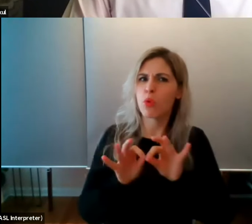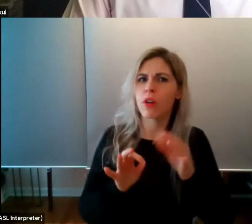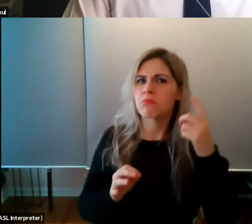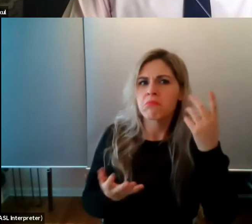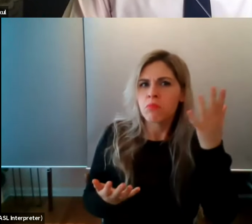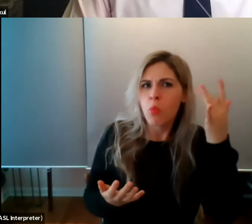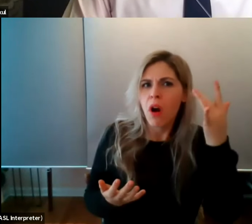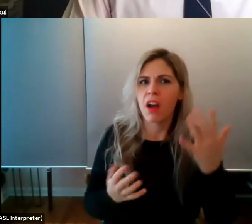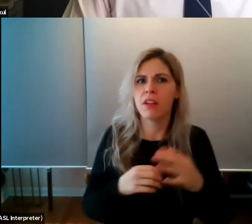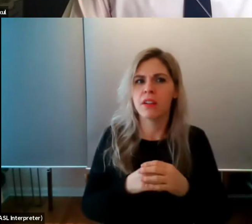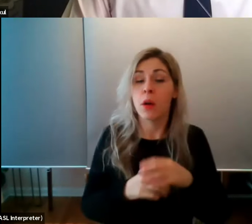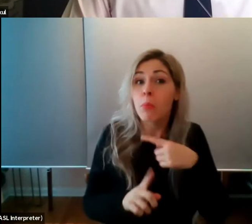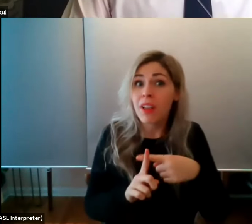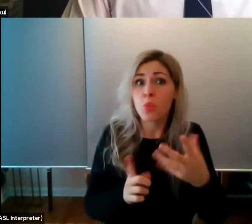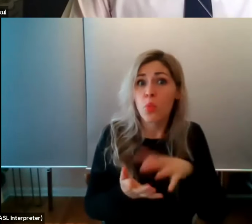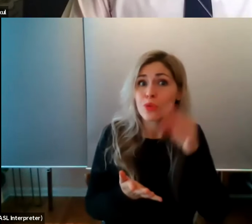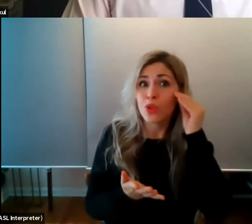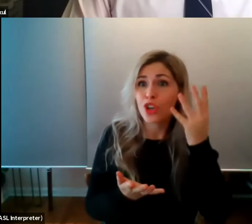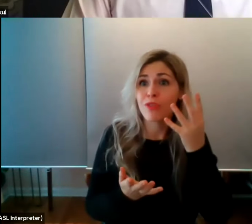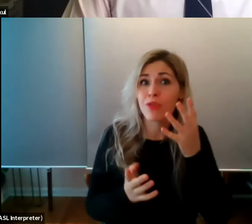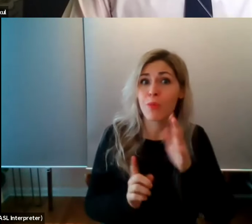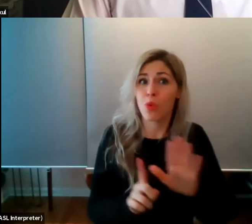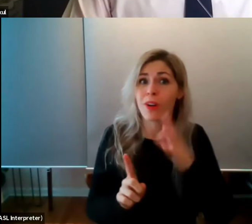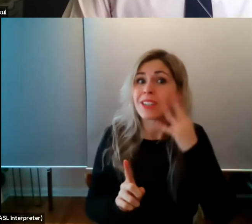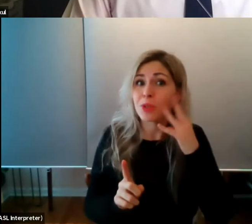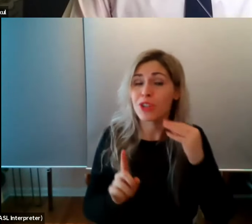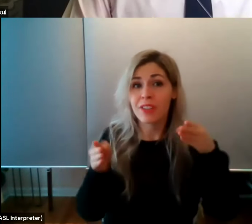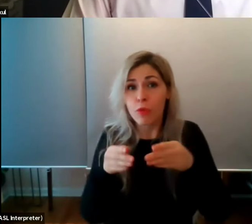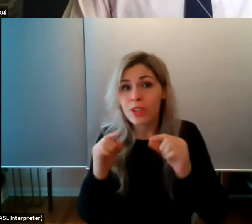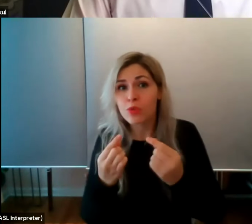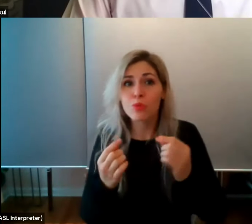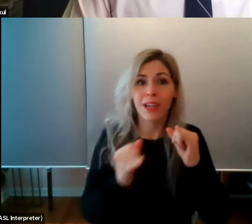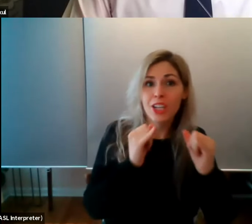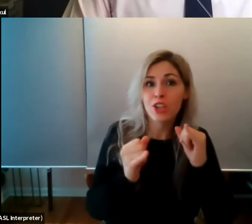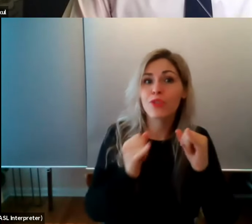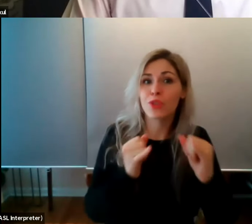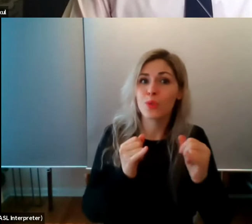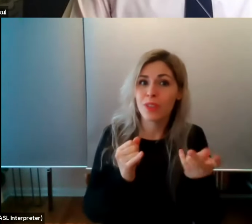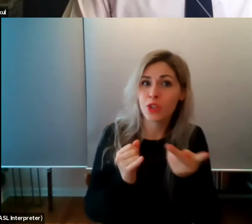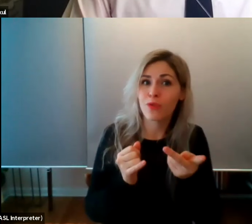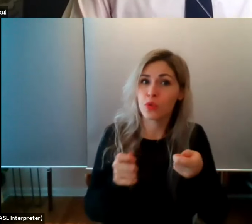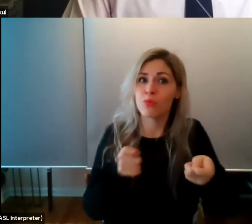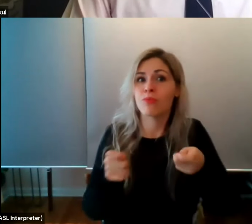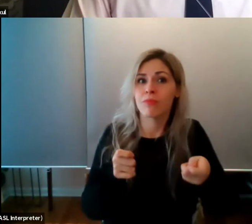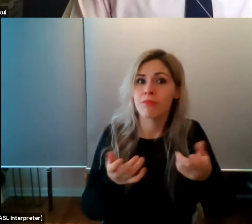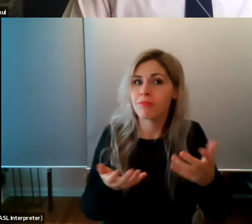also, what did you learn from these focus groups and interviews that you participated in?